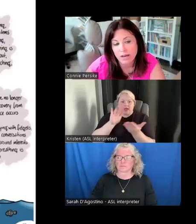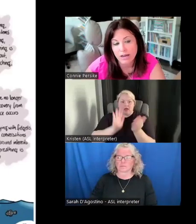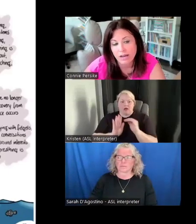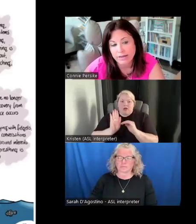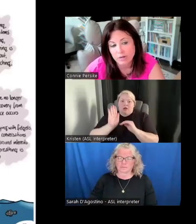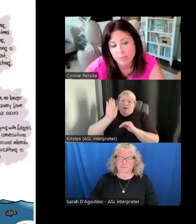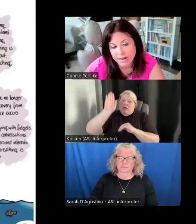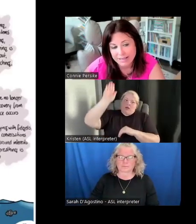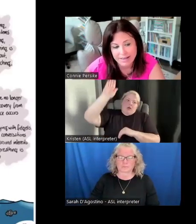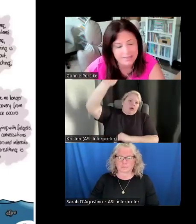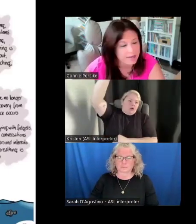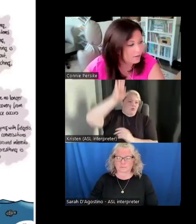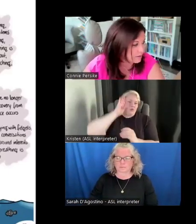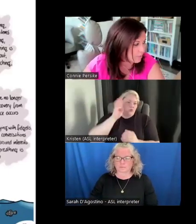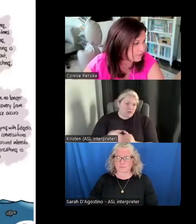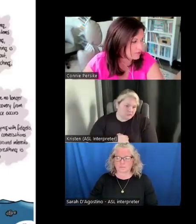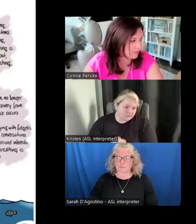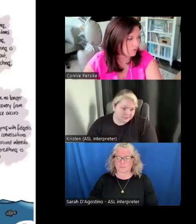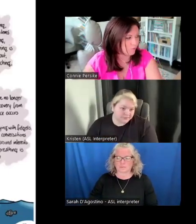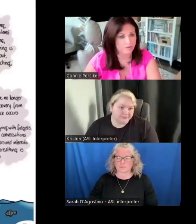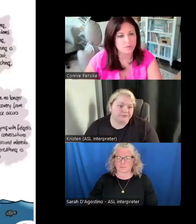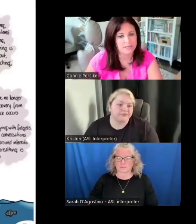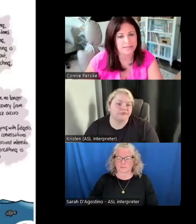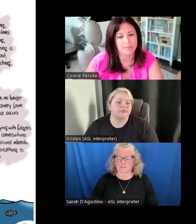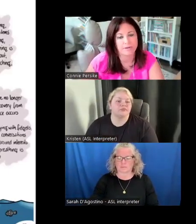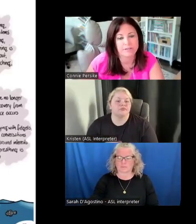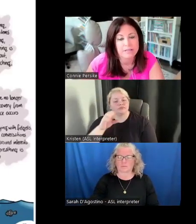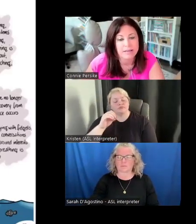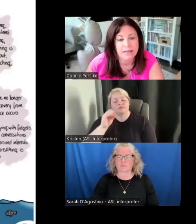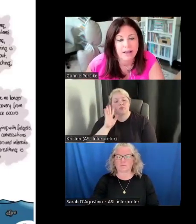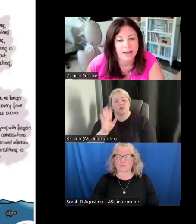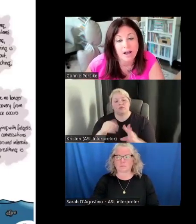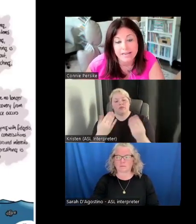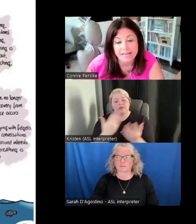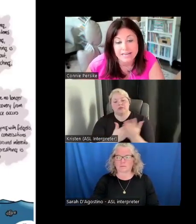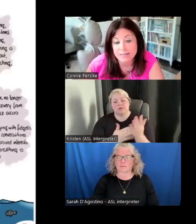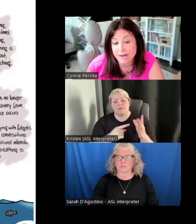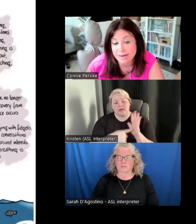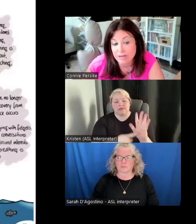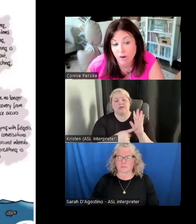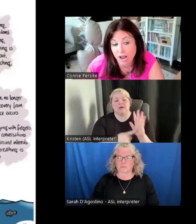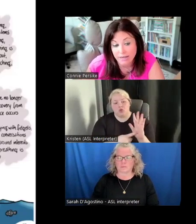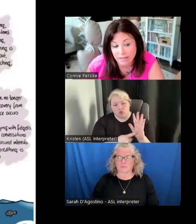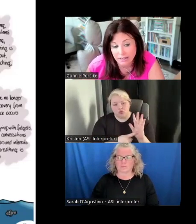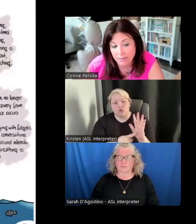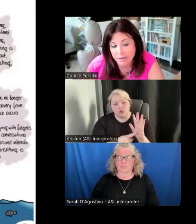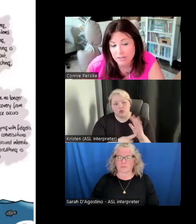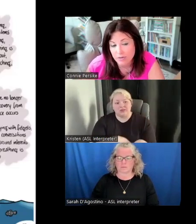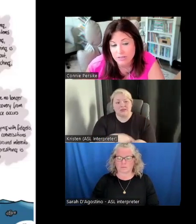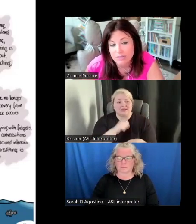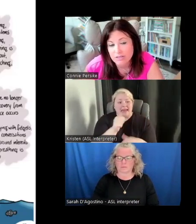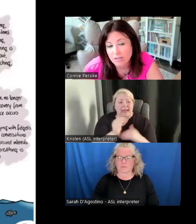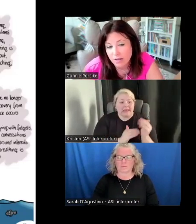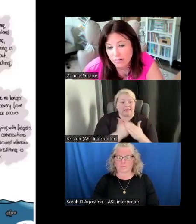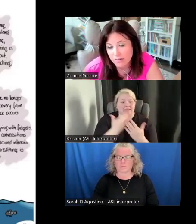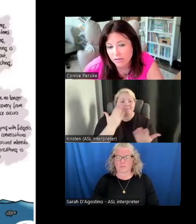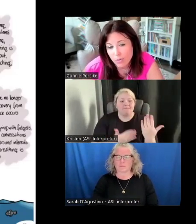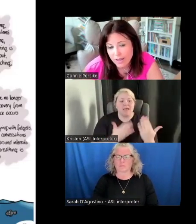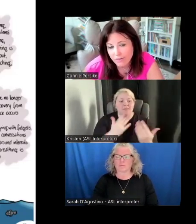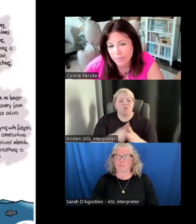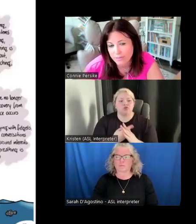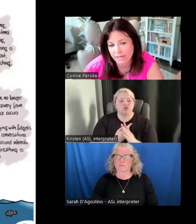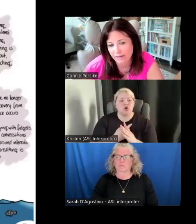so, to break that down a little bit, just give you a few examples. Unease might be rocking. It might be those